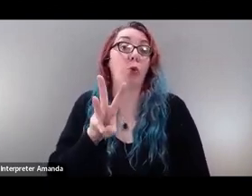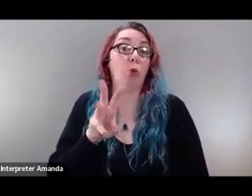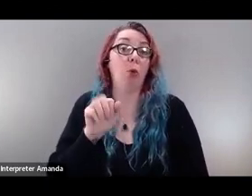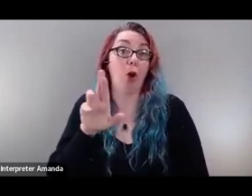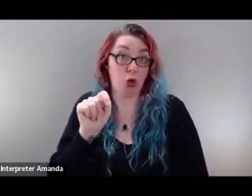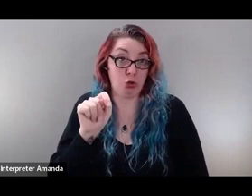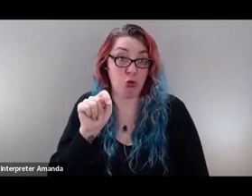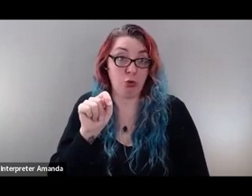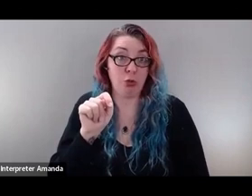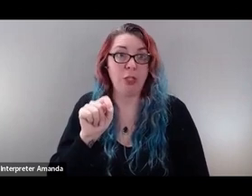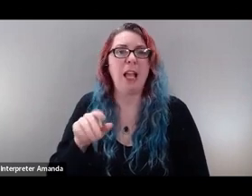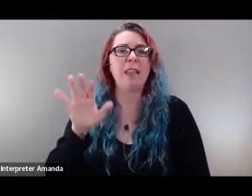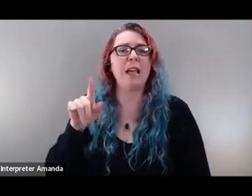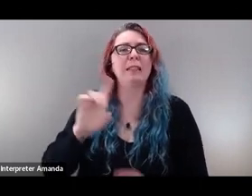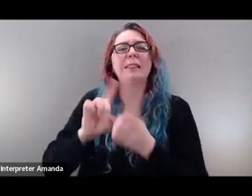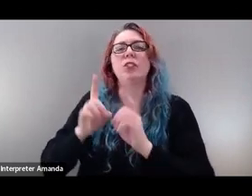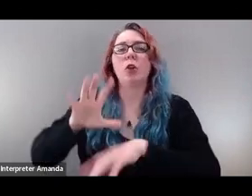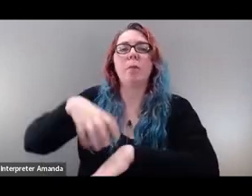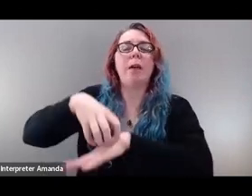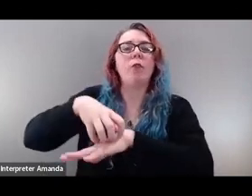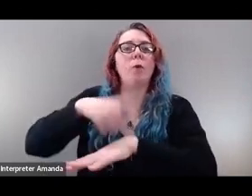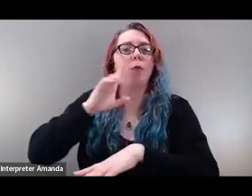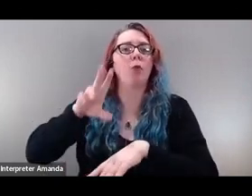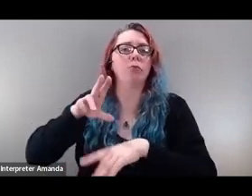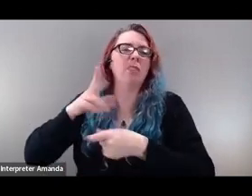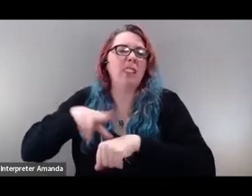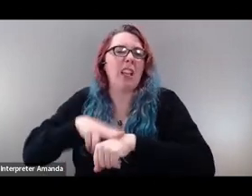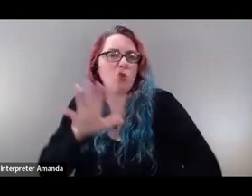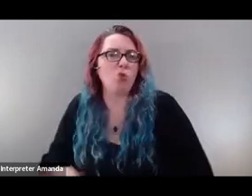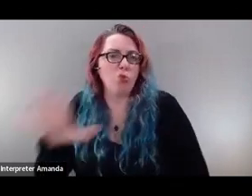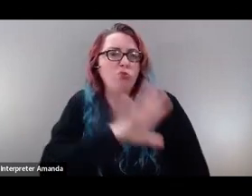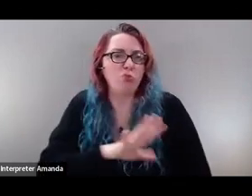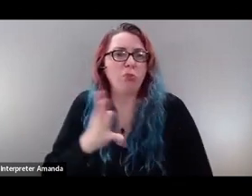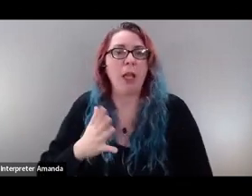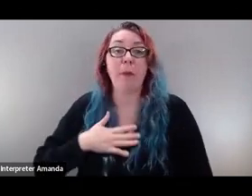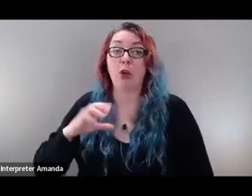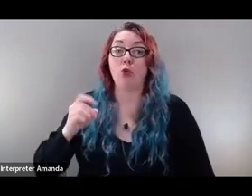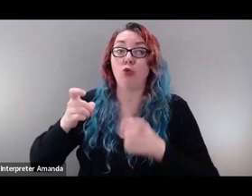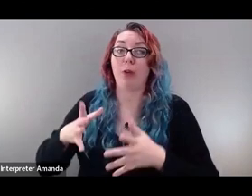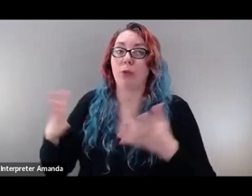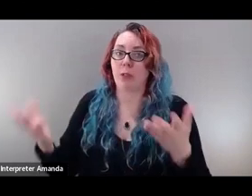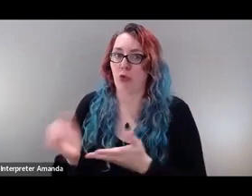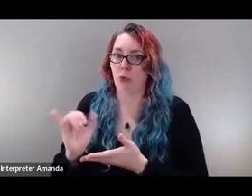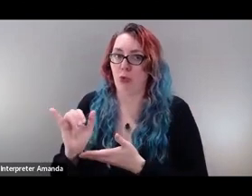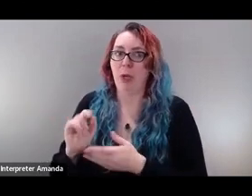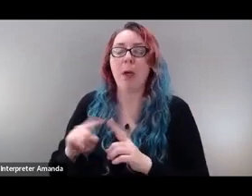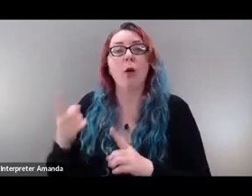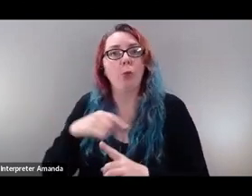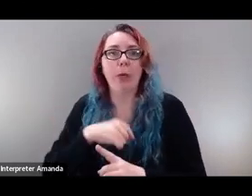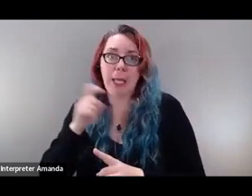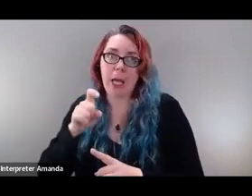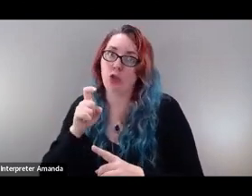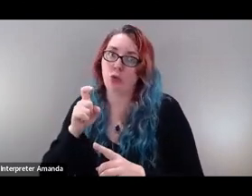project is here, Valerie Singh Turner, who probably has so much to say about this, but we really had to push hard to ask for more time. We had to go